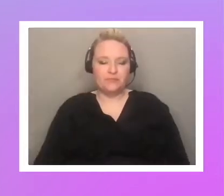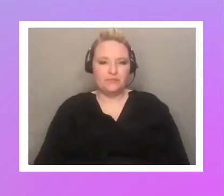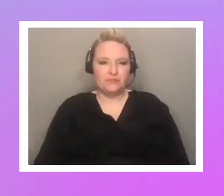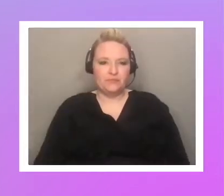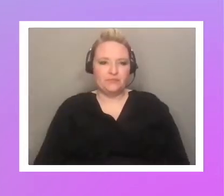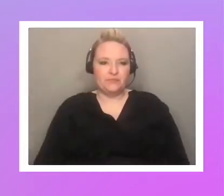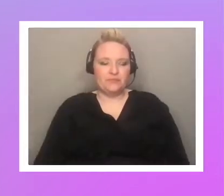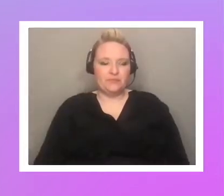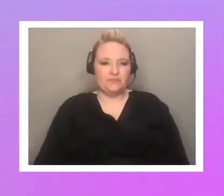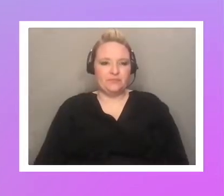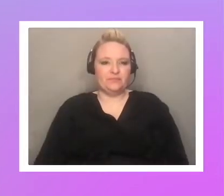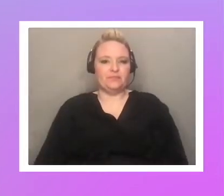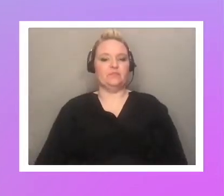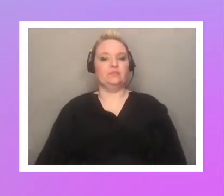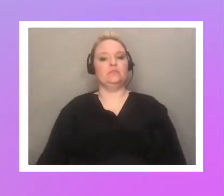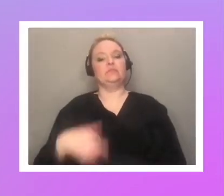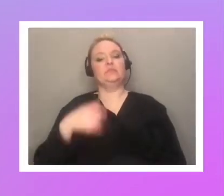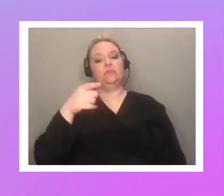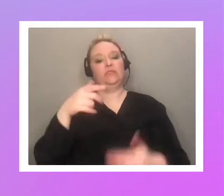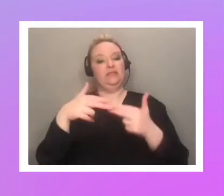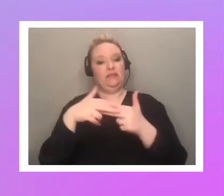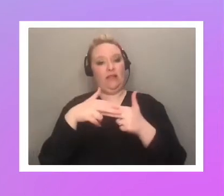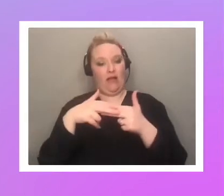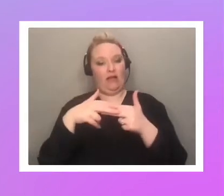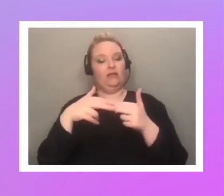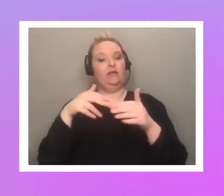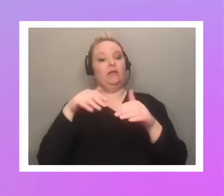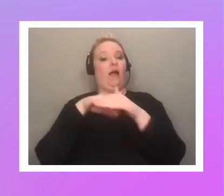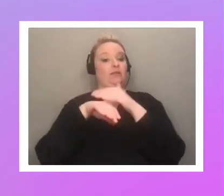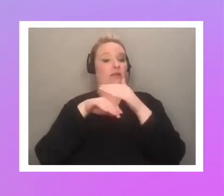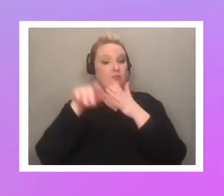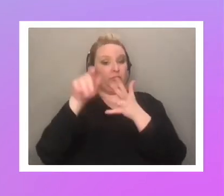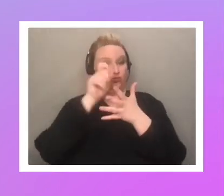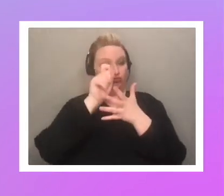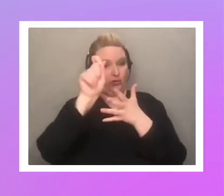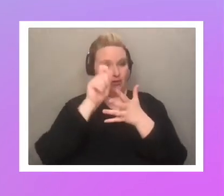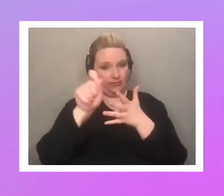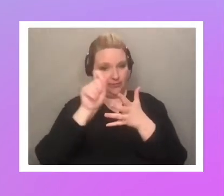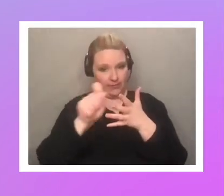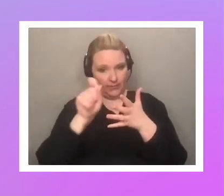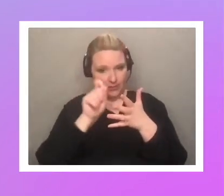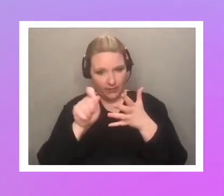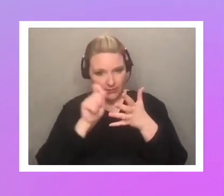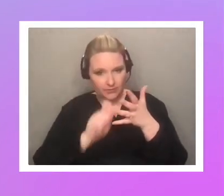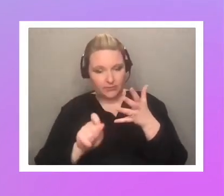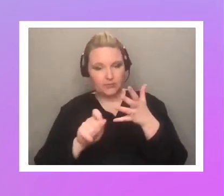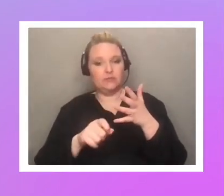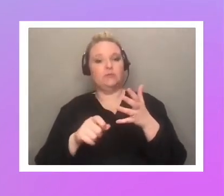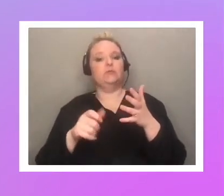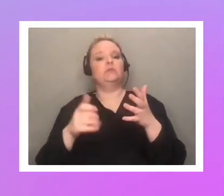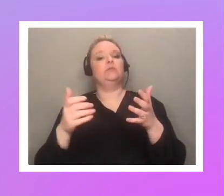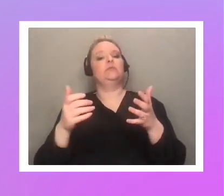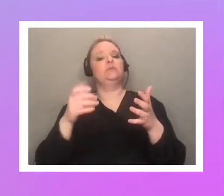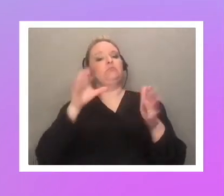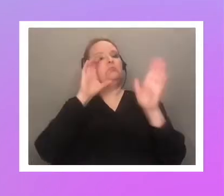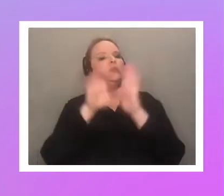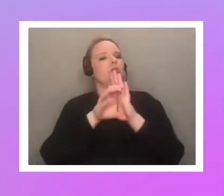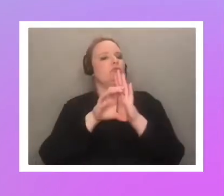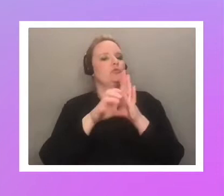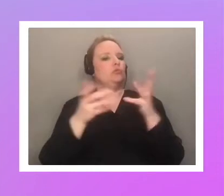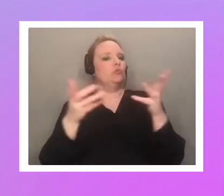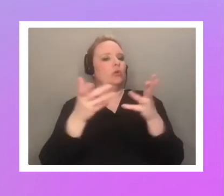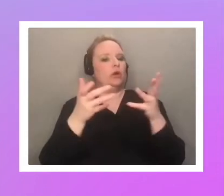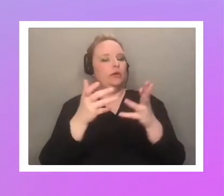So on this slide, we have accessibility checklist, and the image to go with this